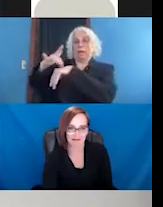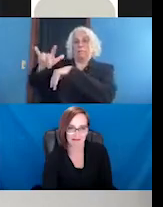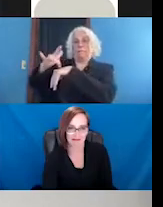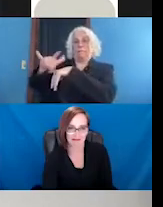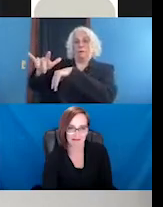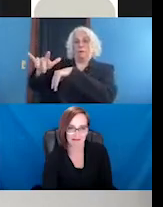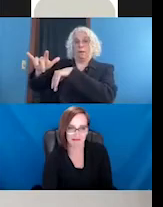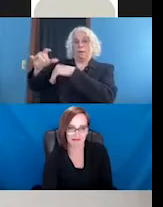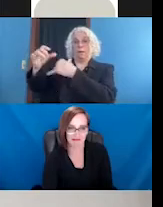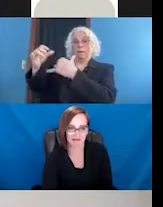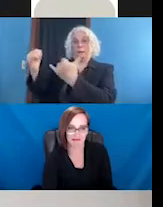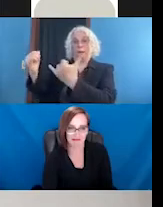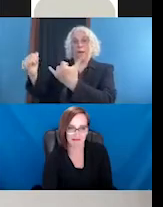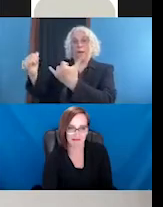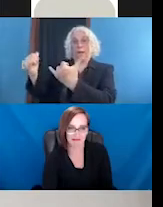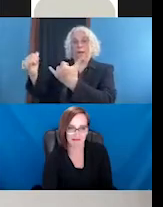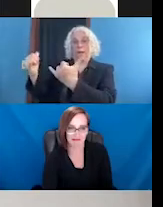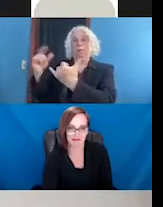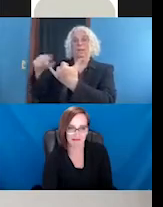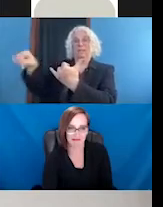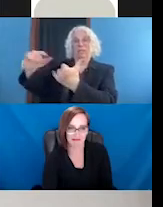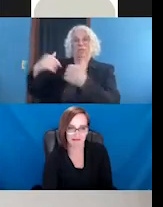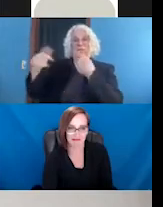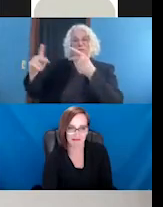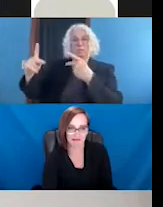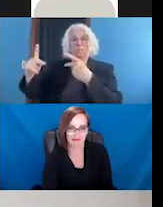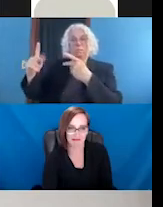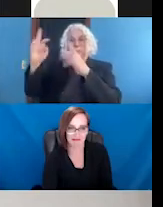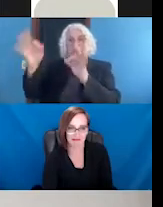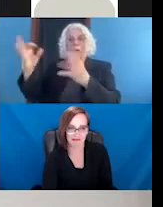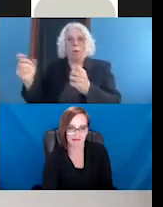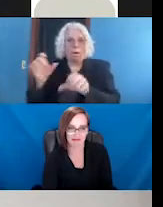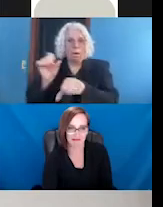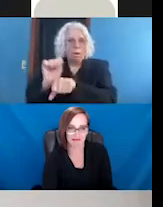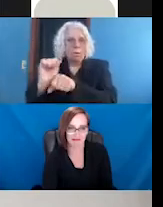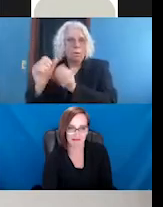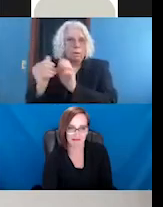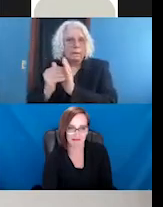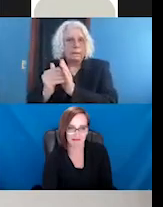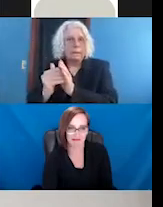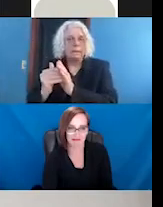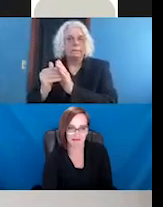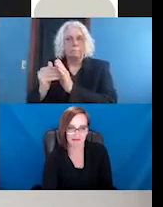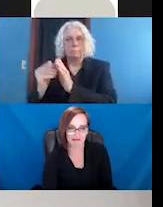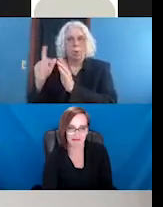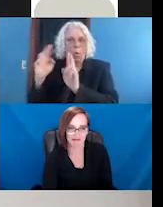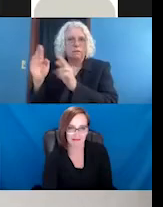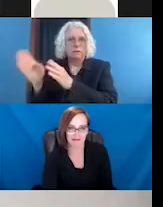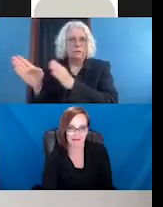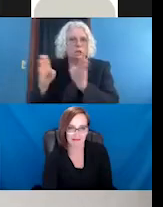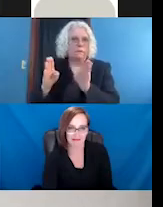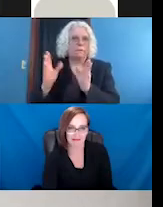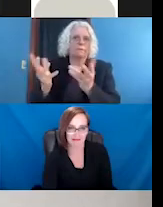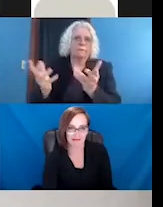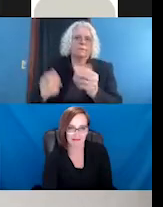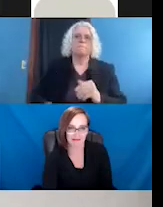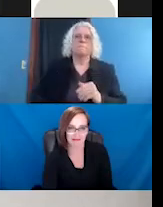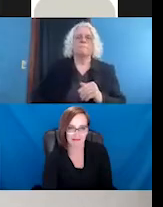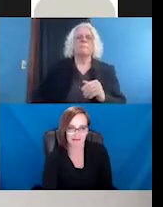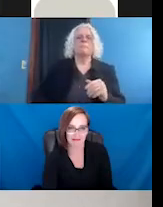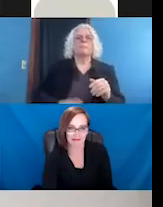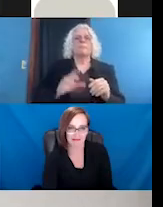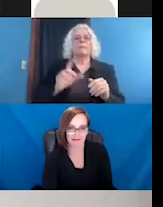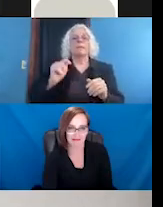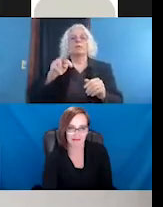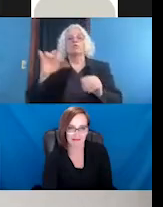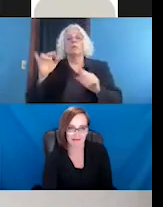need to get young people back into the labor market. So it's maybe that's shifting, but anyways, that's good. And Tracy had a good point in there